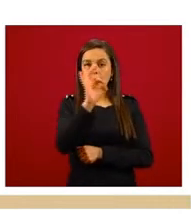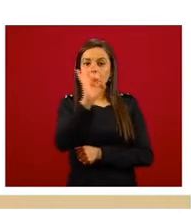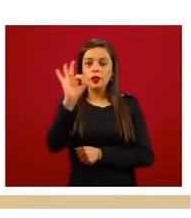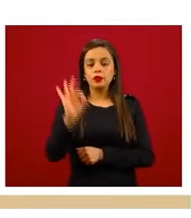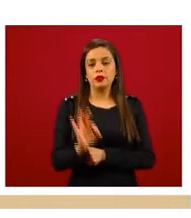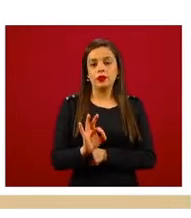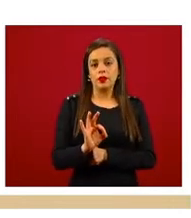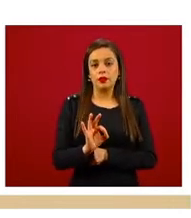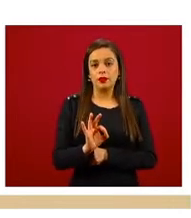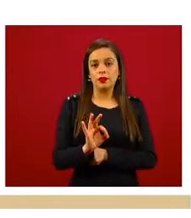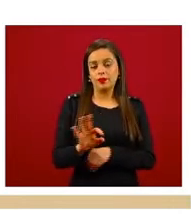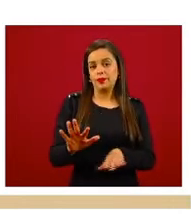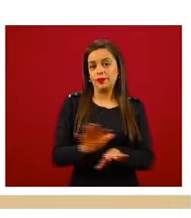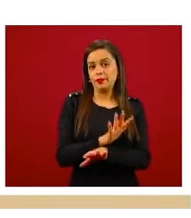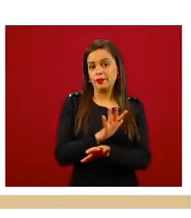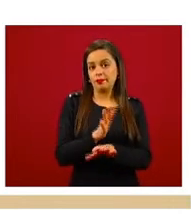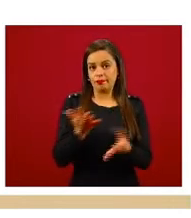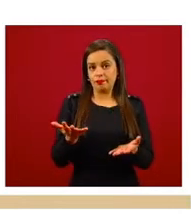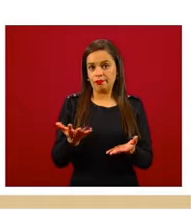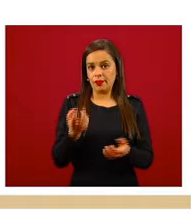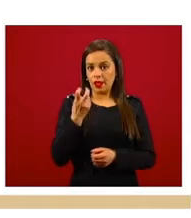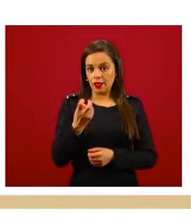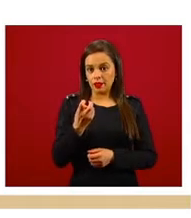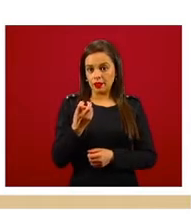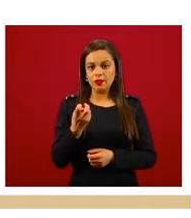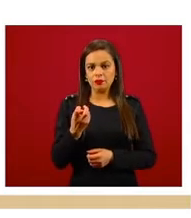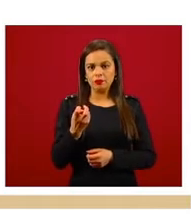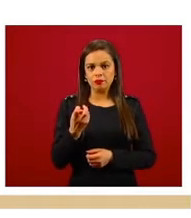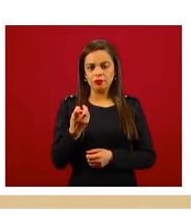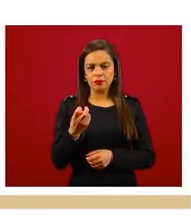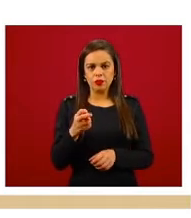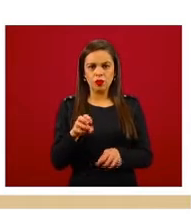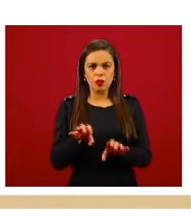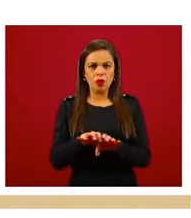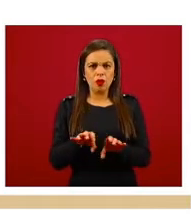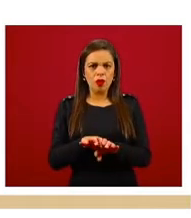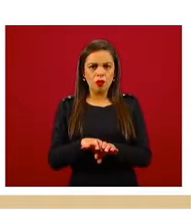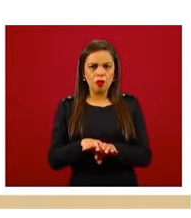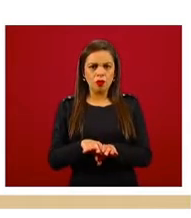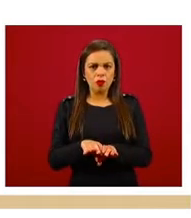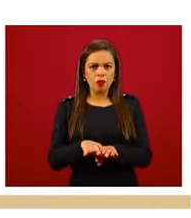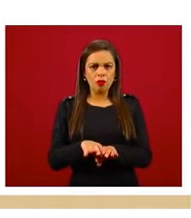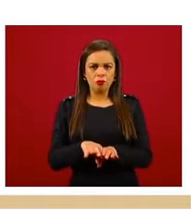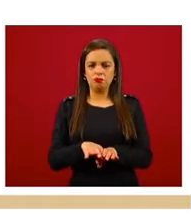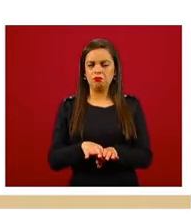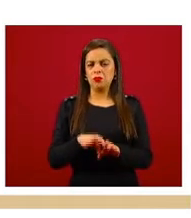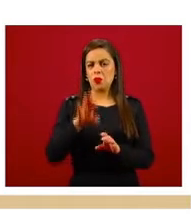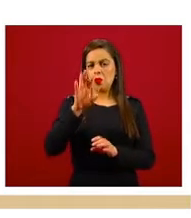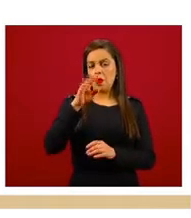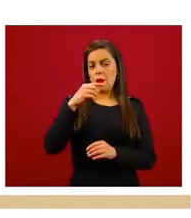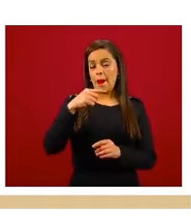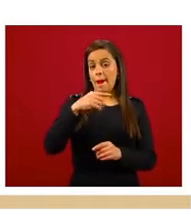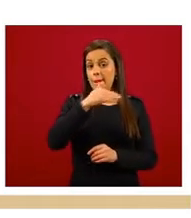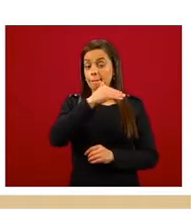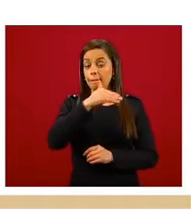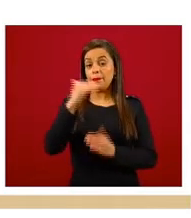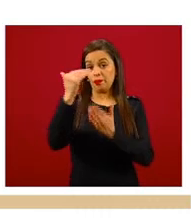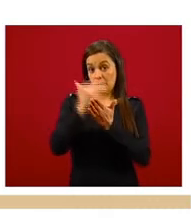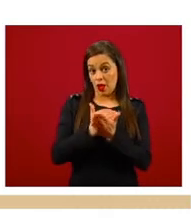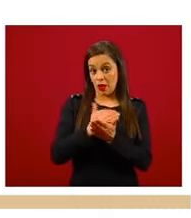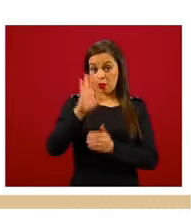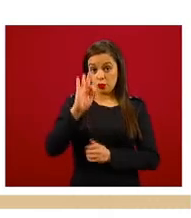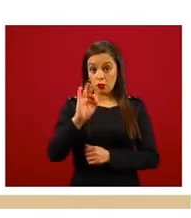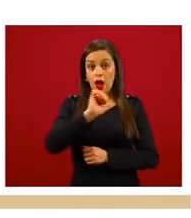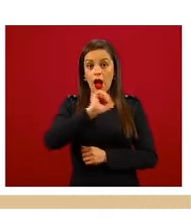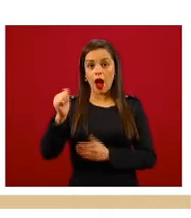11%, almost 12%. Se movió de That means that they 40 went de menos from 40 a menos 30.